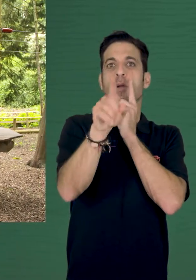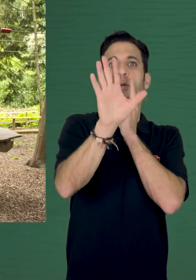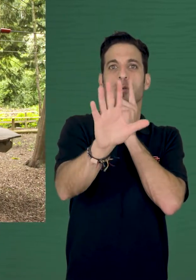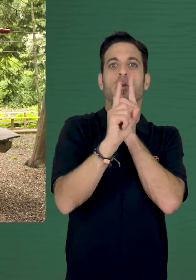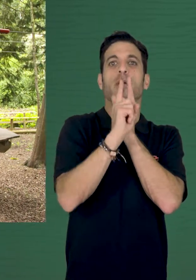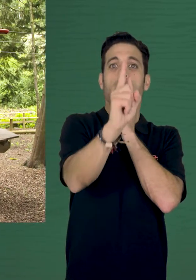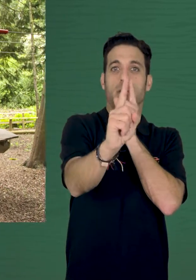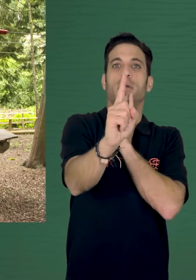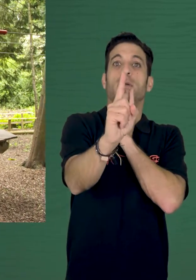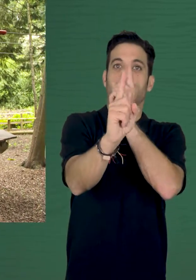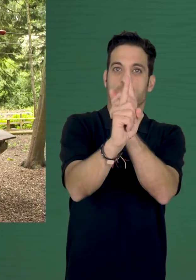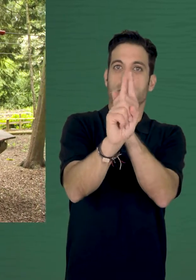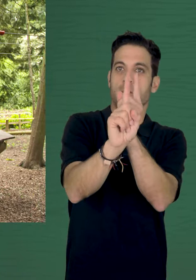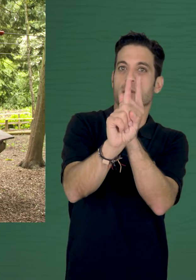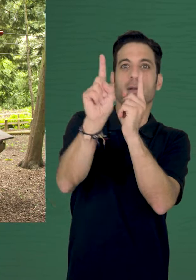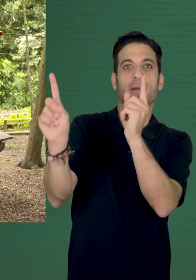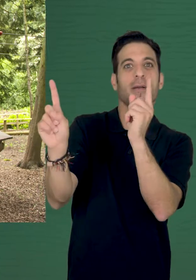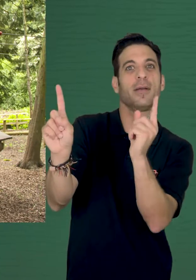more than 1 crossing away.